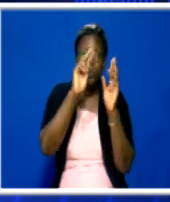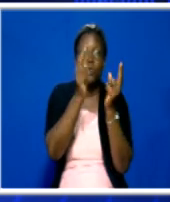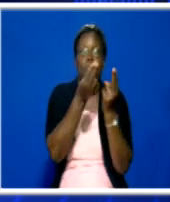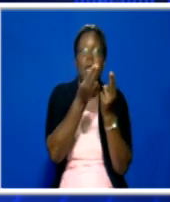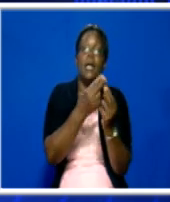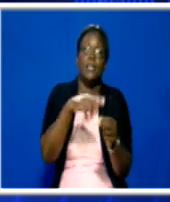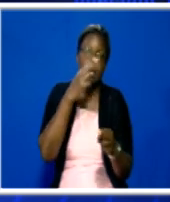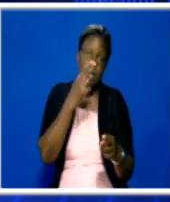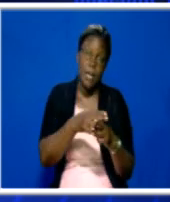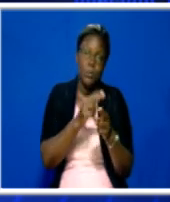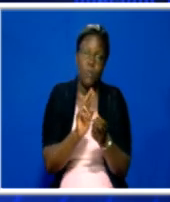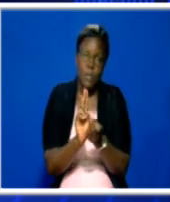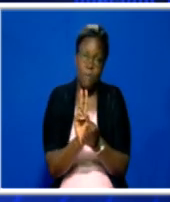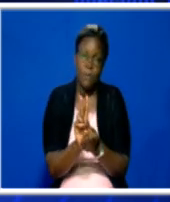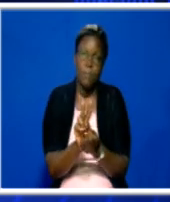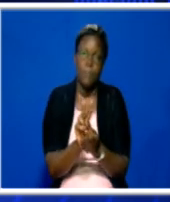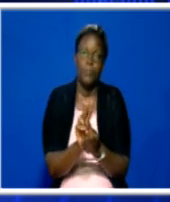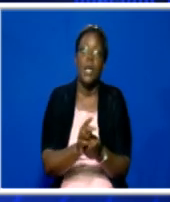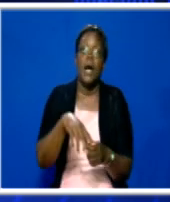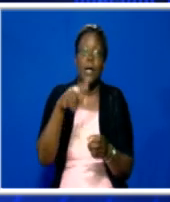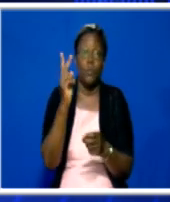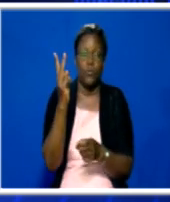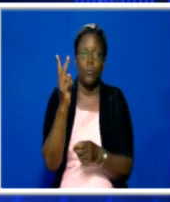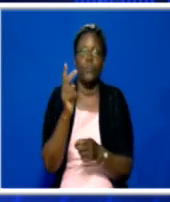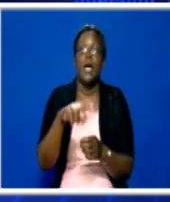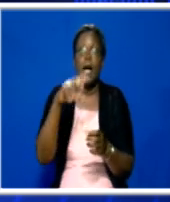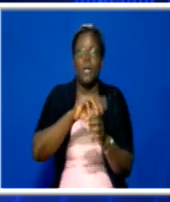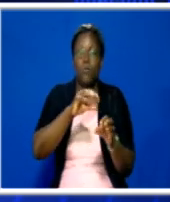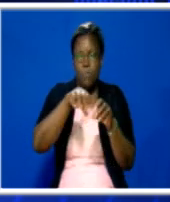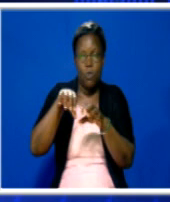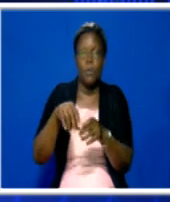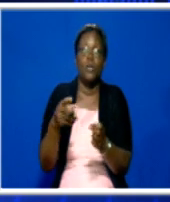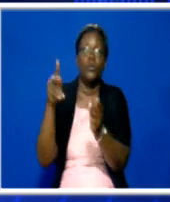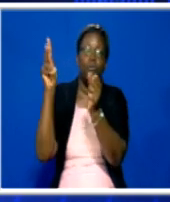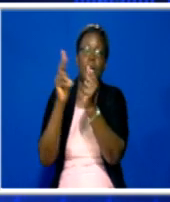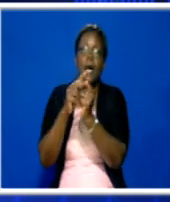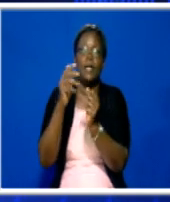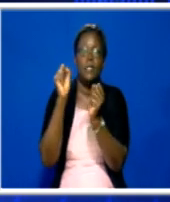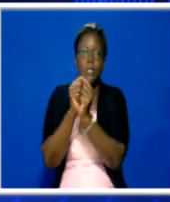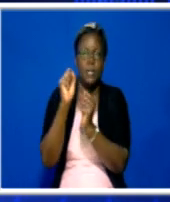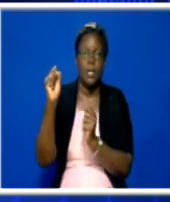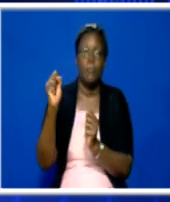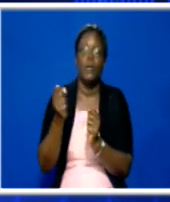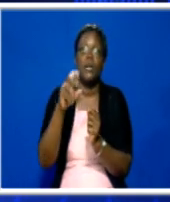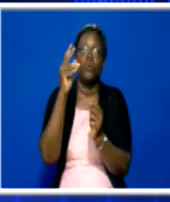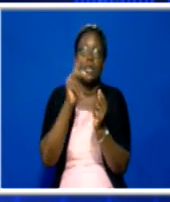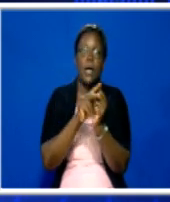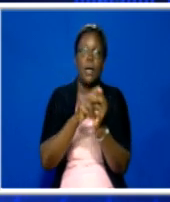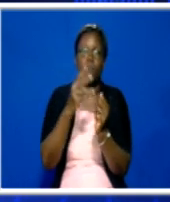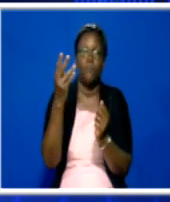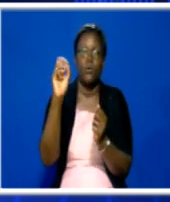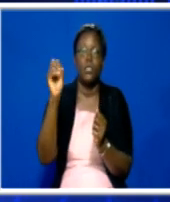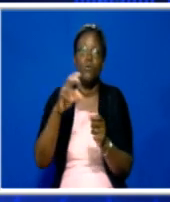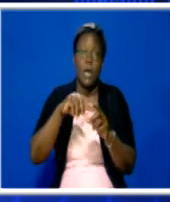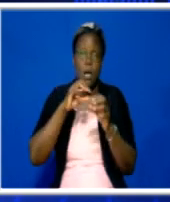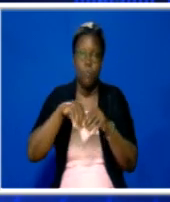ya herufi mbili. And then we move on at 9:10 all the way to 9:40 a.m. We're now moving on to our grade